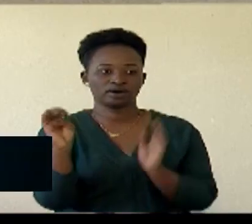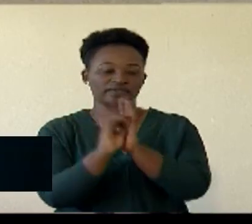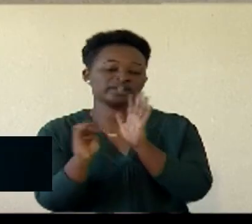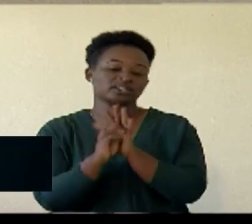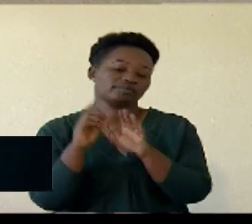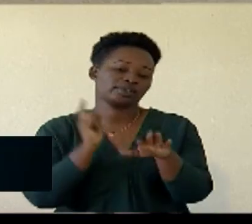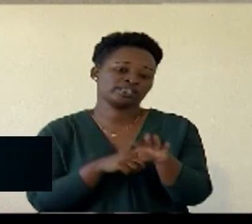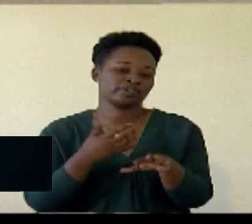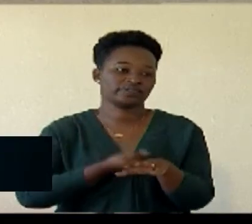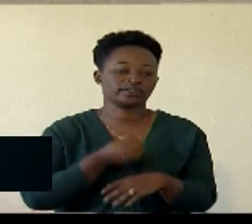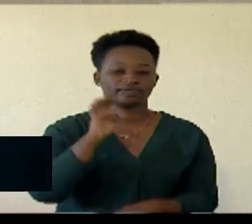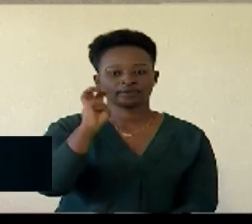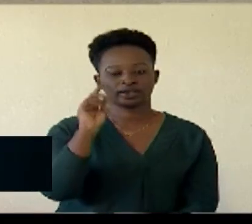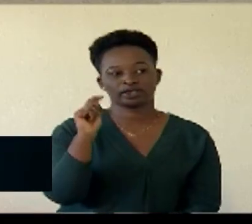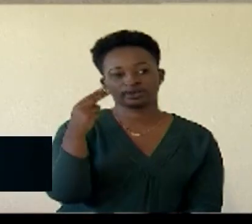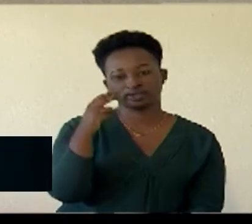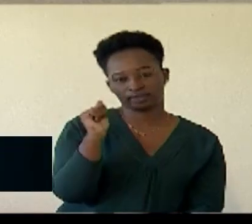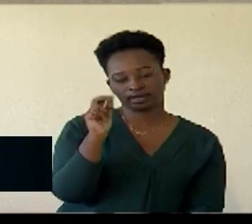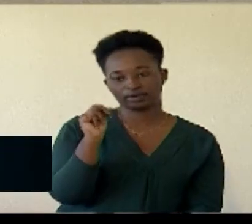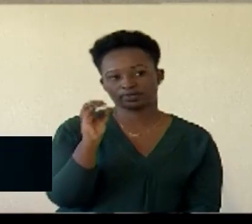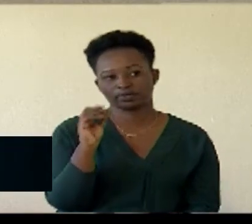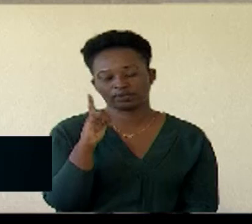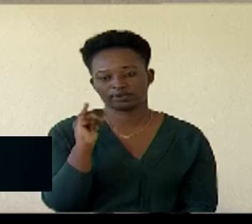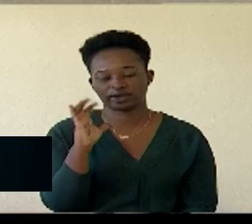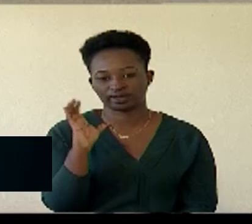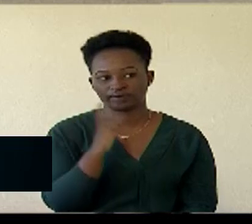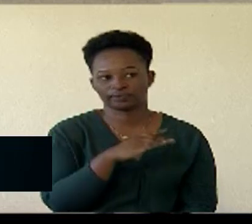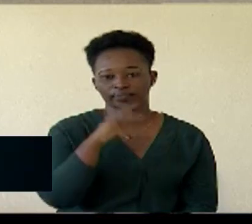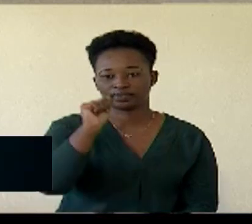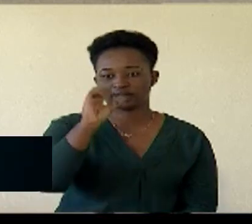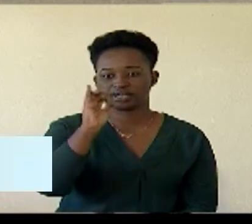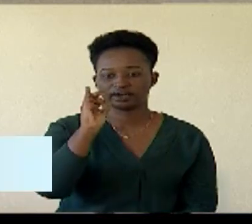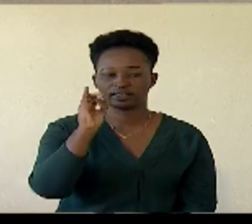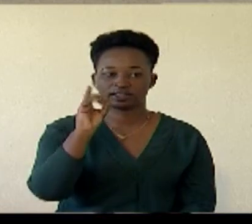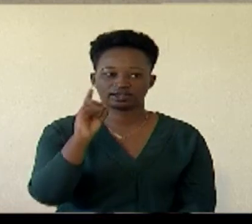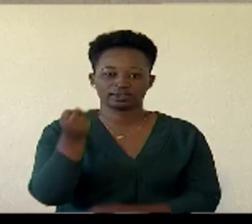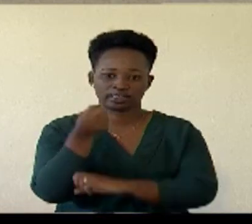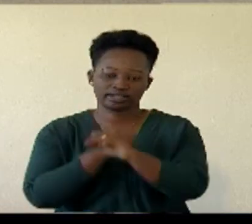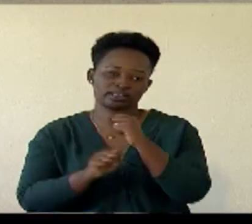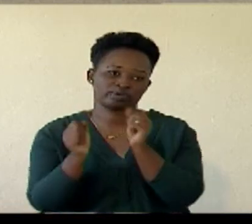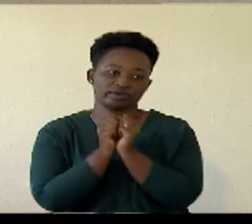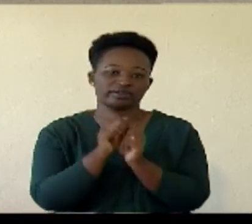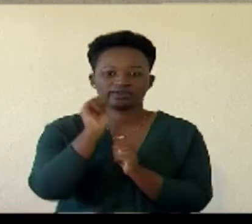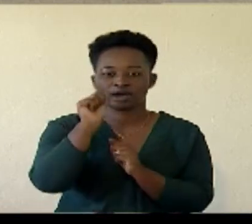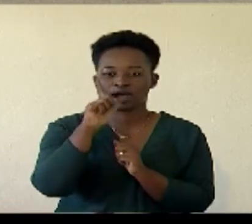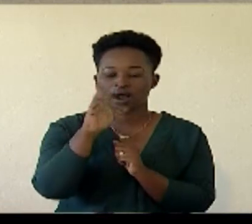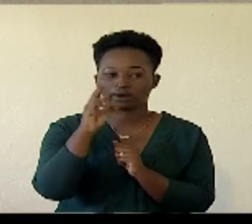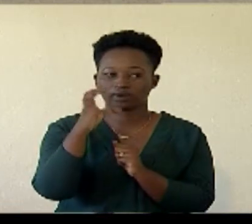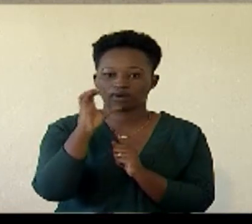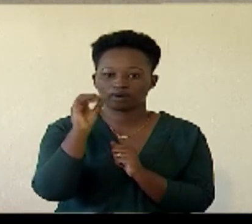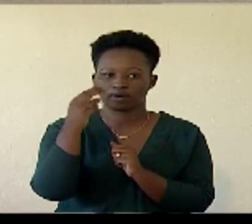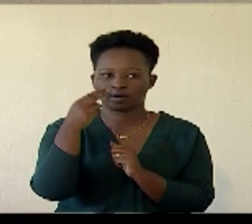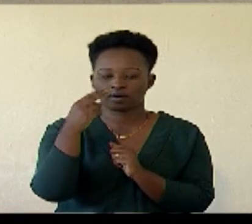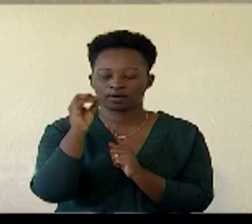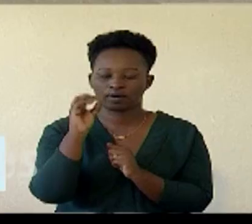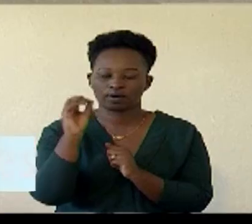ethanoic acid and react it with an alcohol, CH3, CH2, OH, in presence